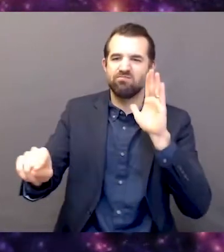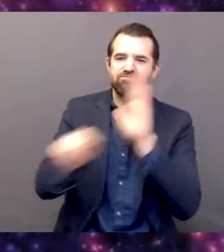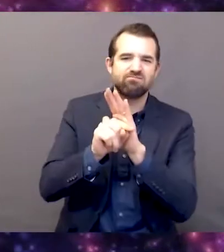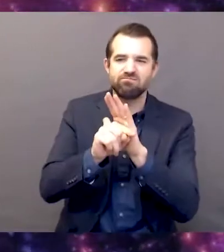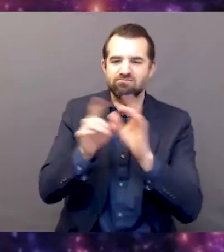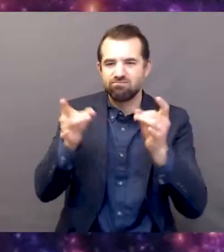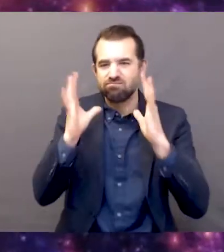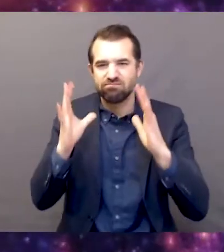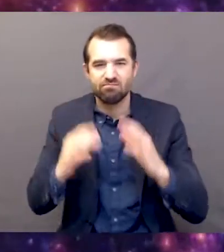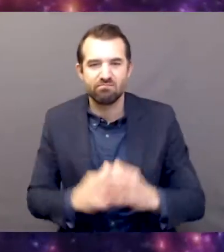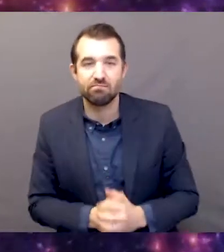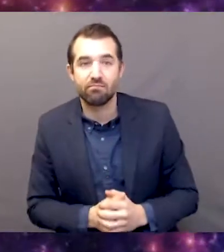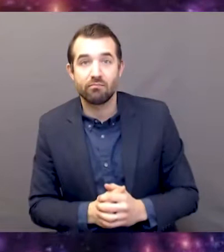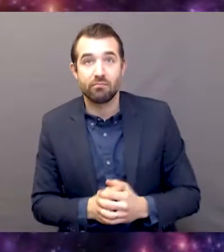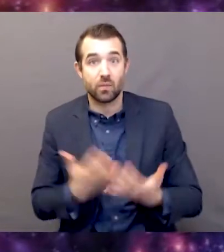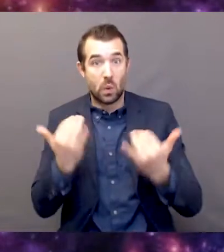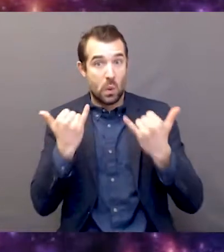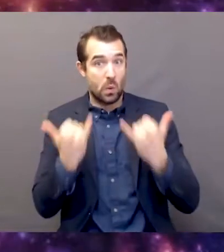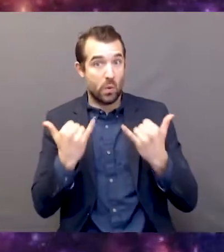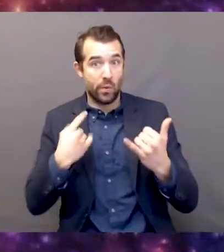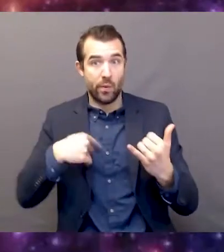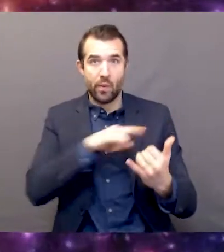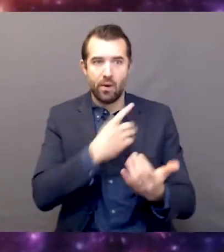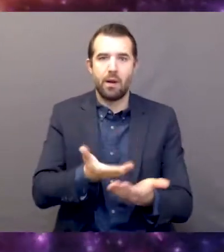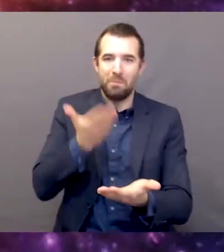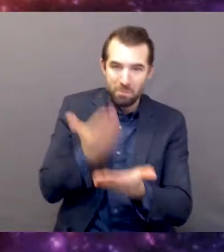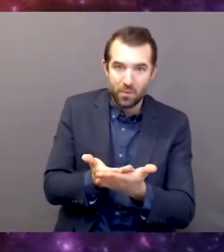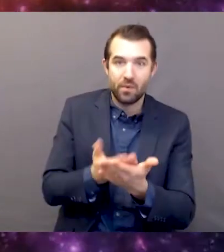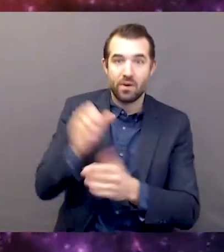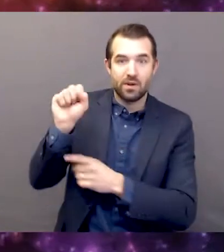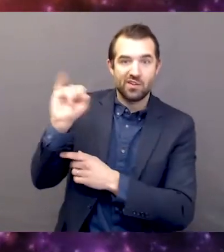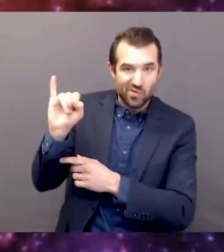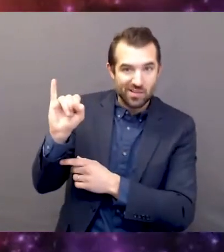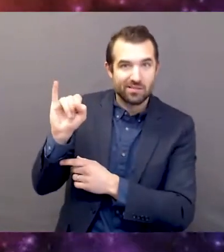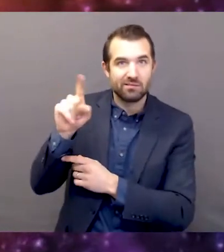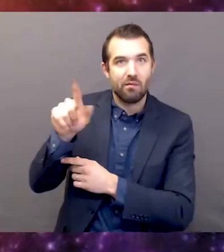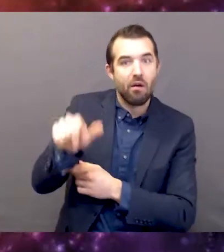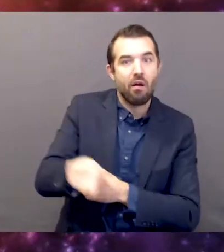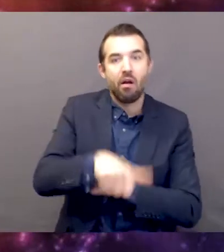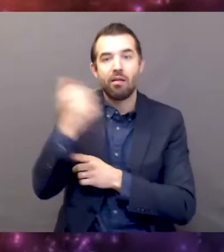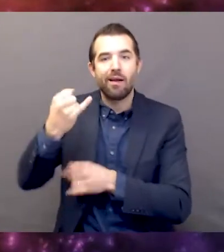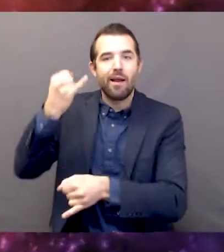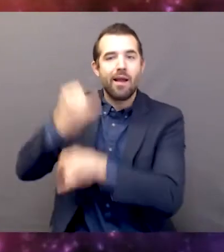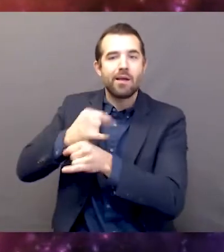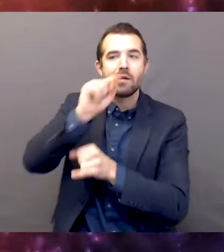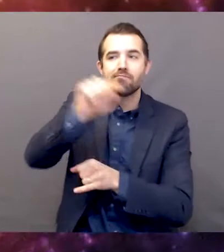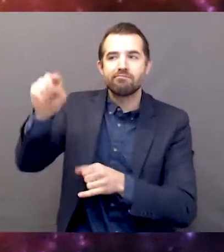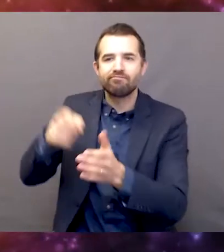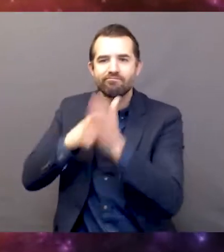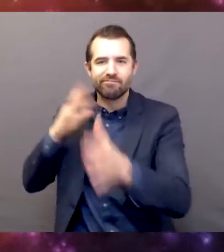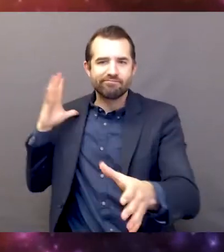discount evidence they can see with their own eyes, institutions like ours need to step in. The